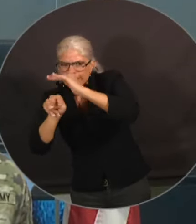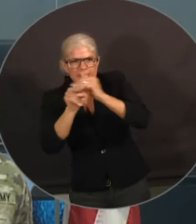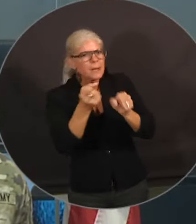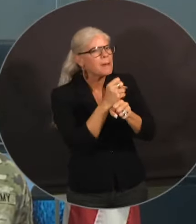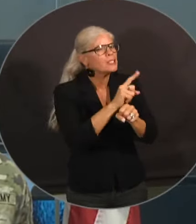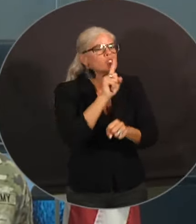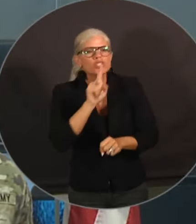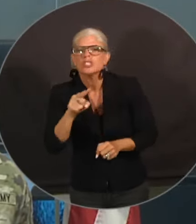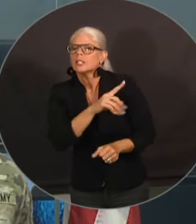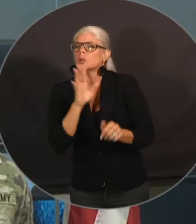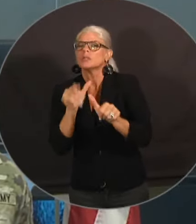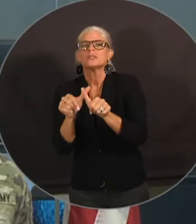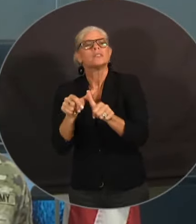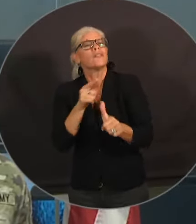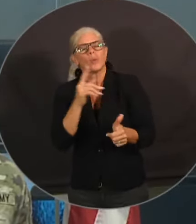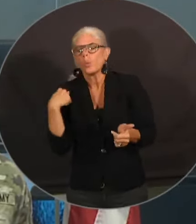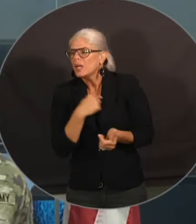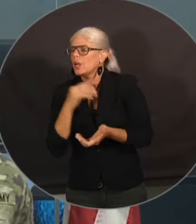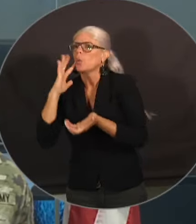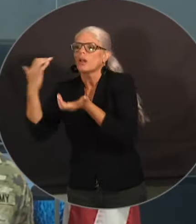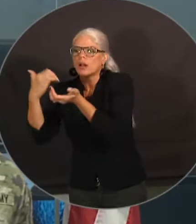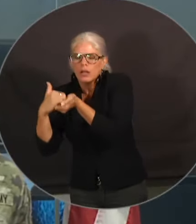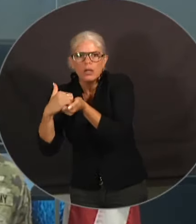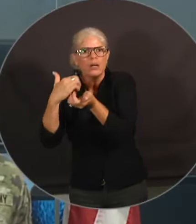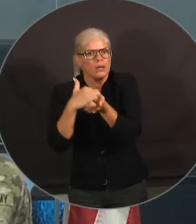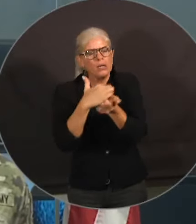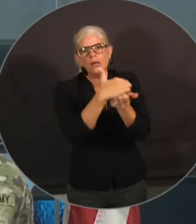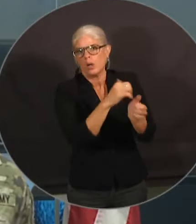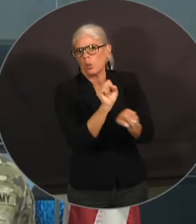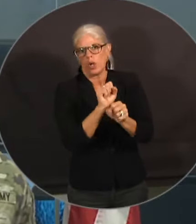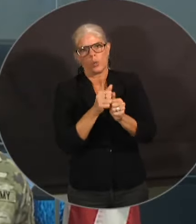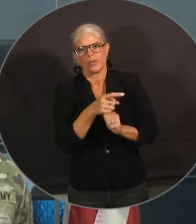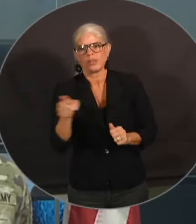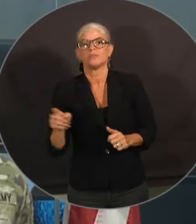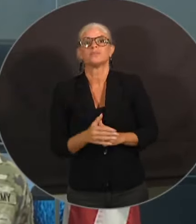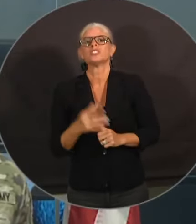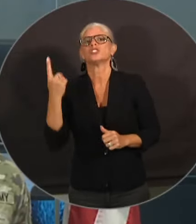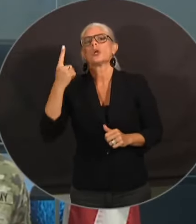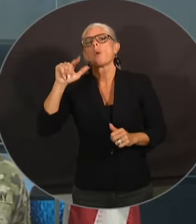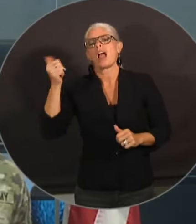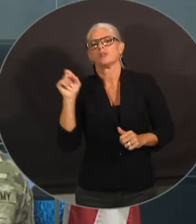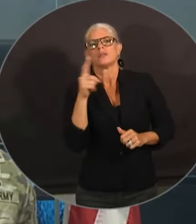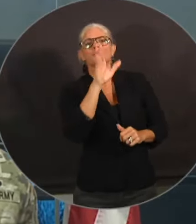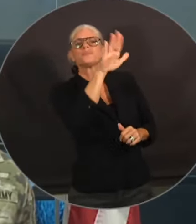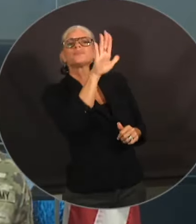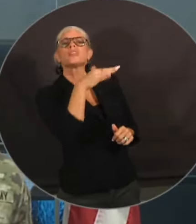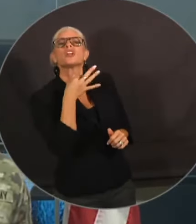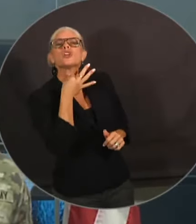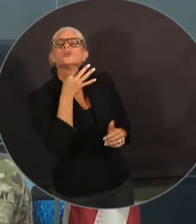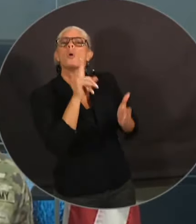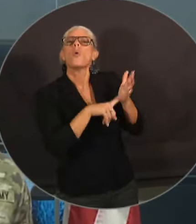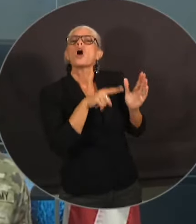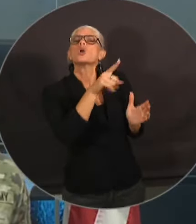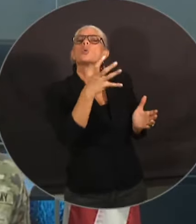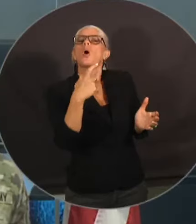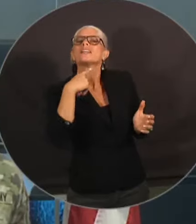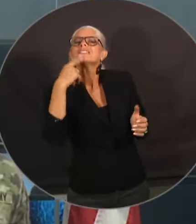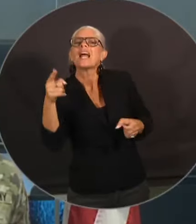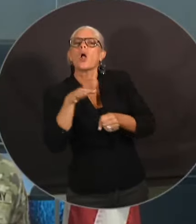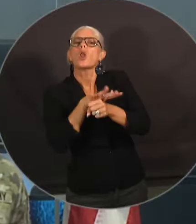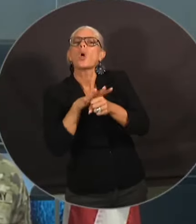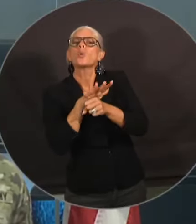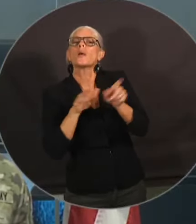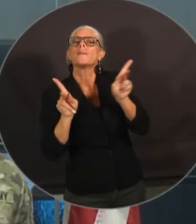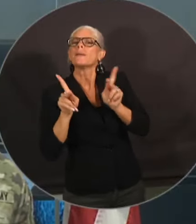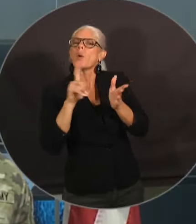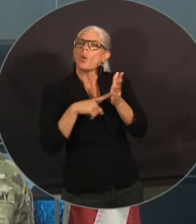be a good partner with them on the way back. Yes. What could you tell locals on what should we expect for the aftermath